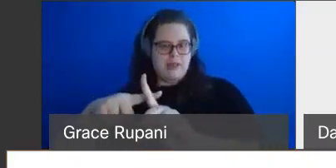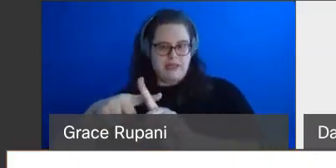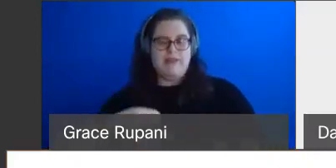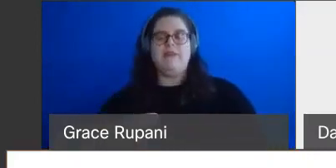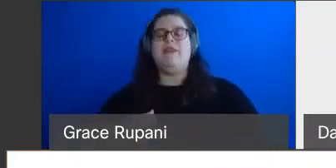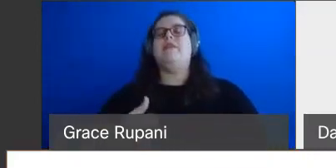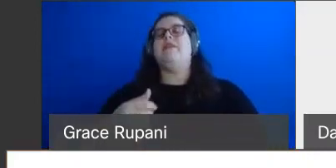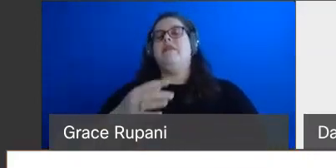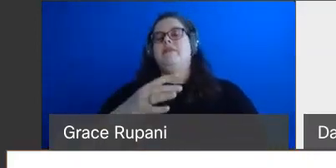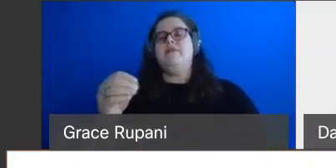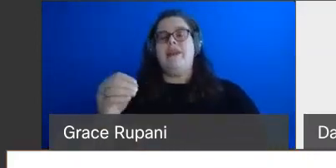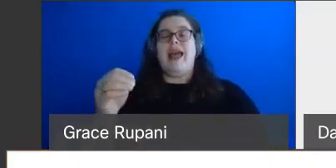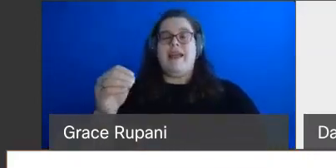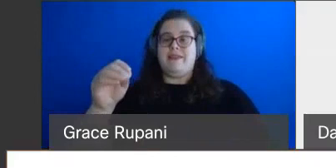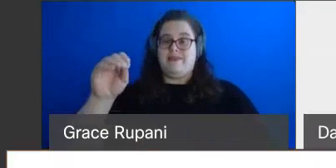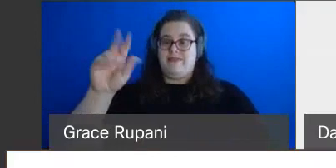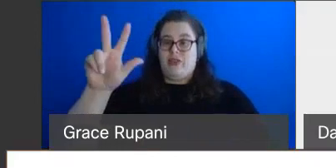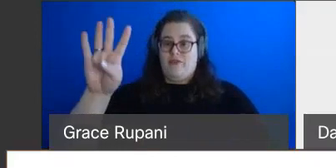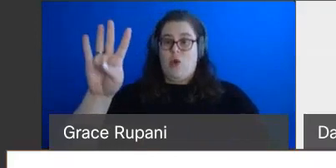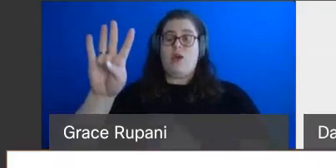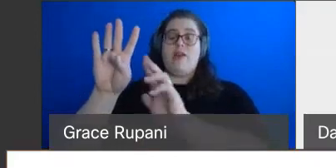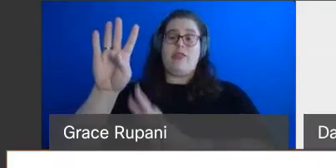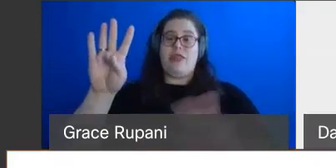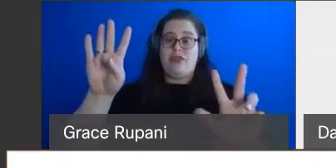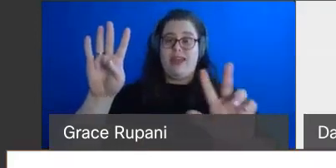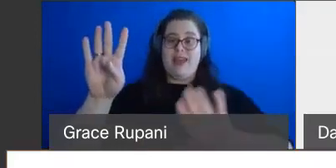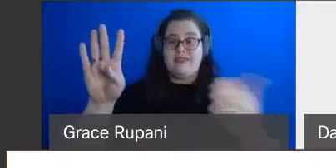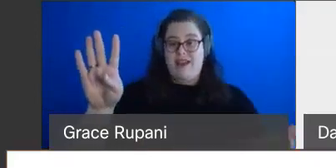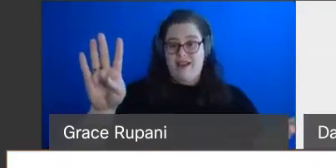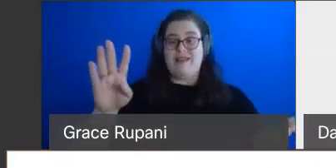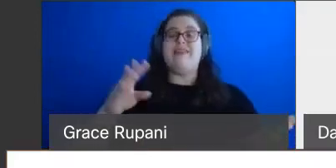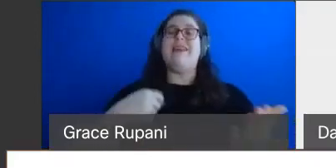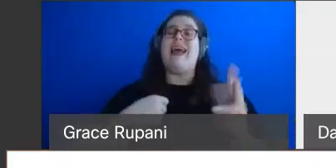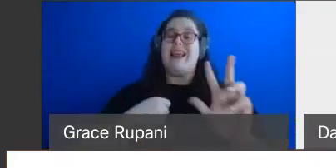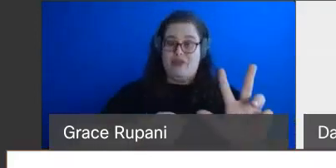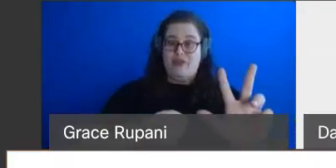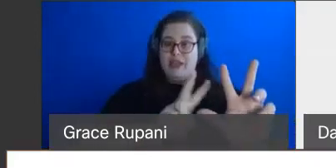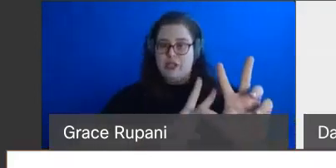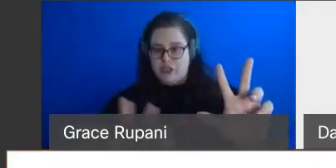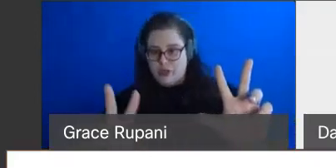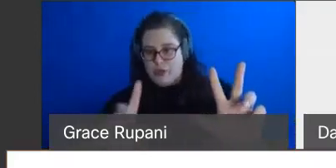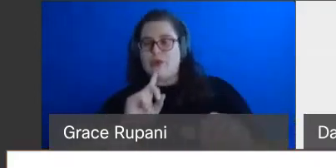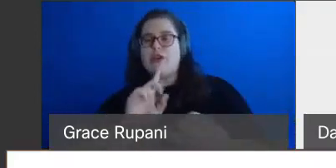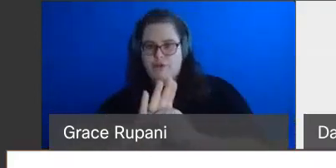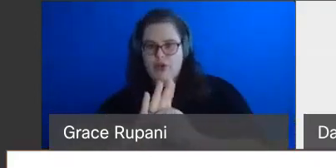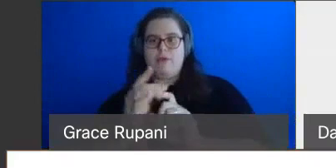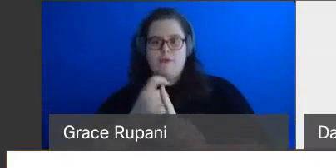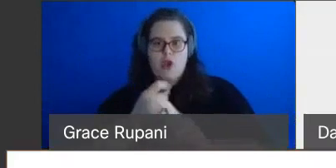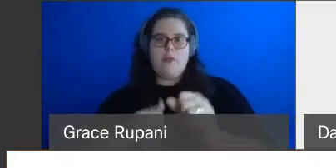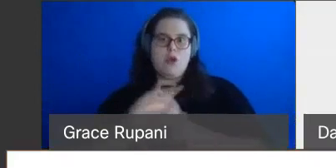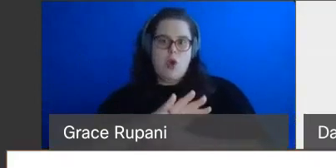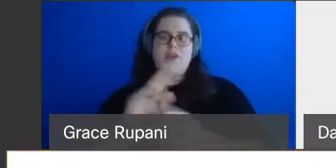died and 2 were confirmed as COVID deaths so far, and that results in a overall death rate